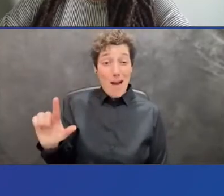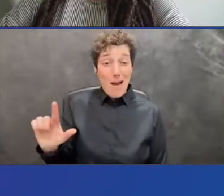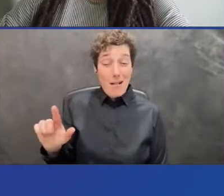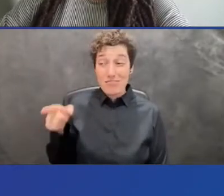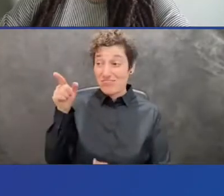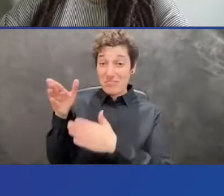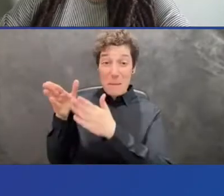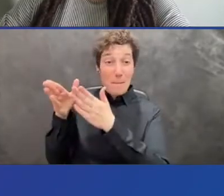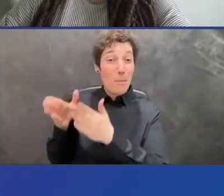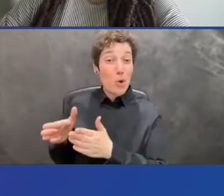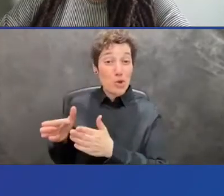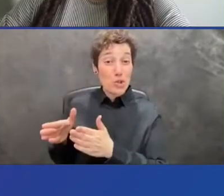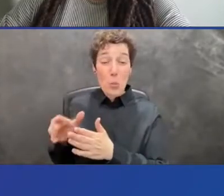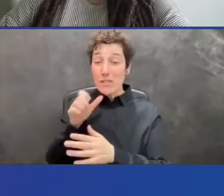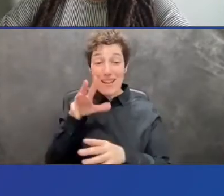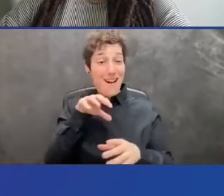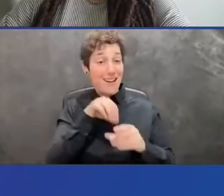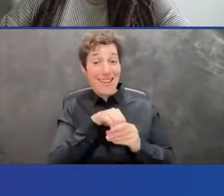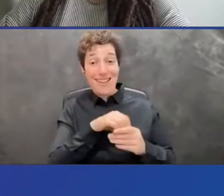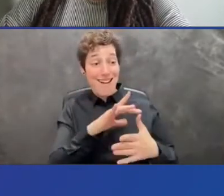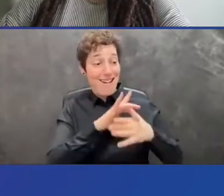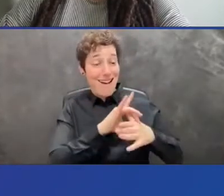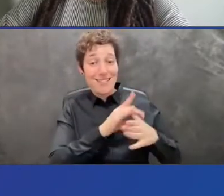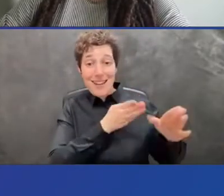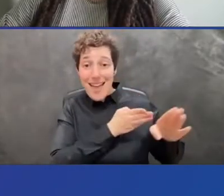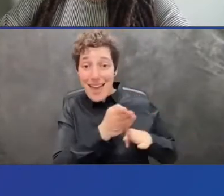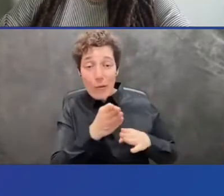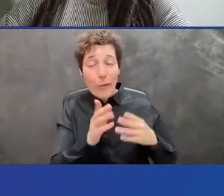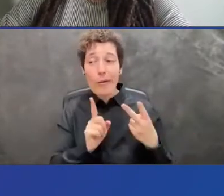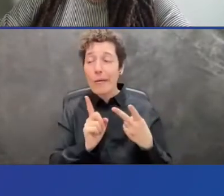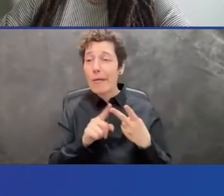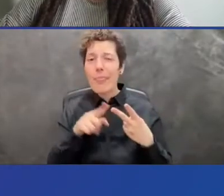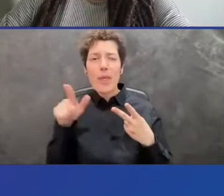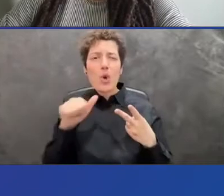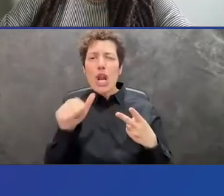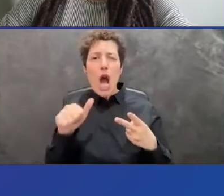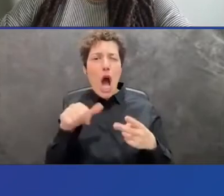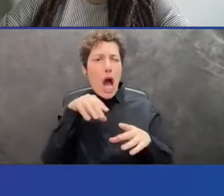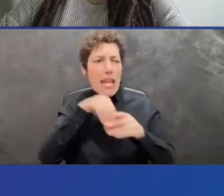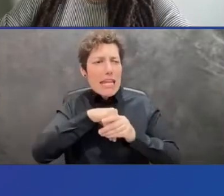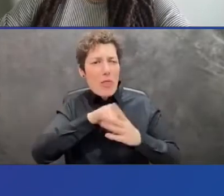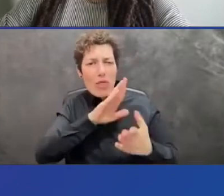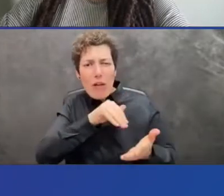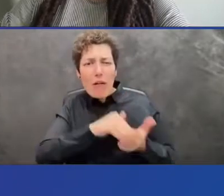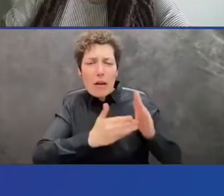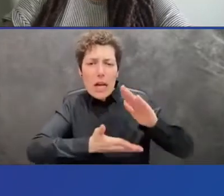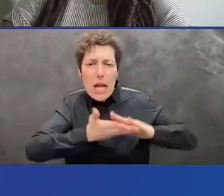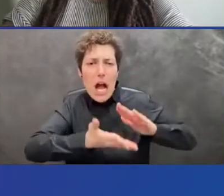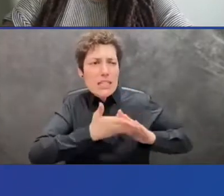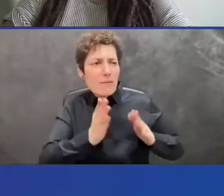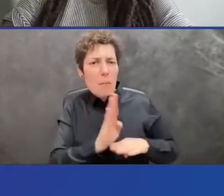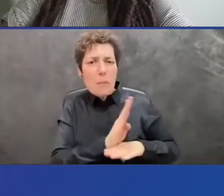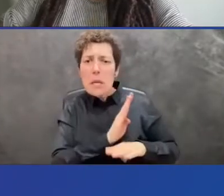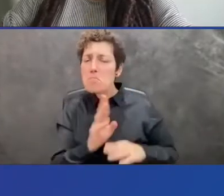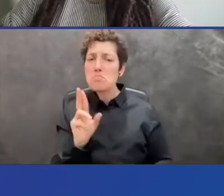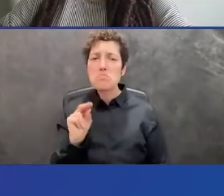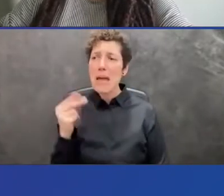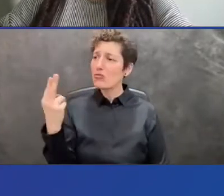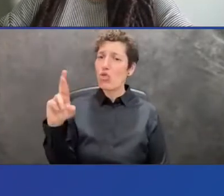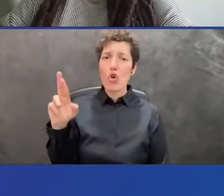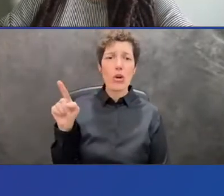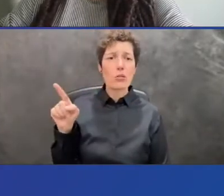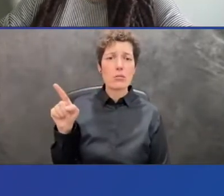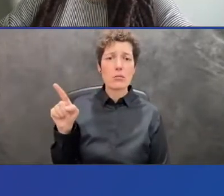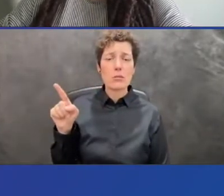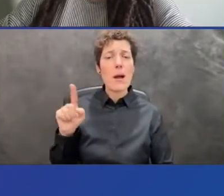the content area, who was not sort of in the guts of the business, so to speak. But because he was a